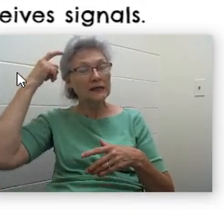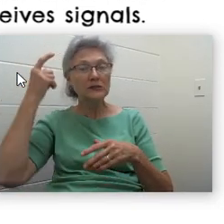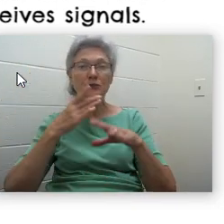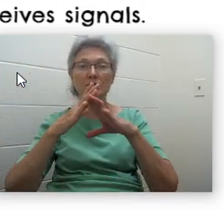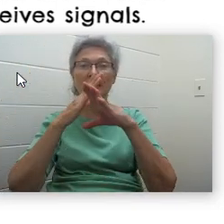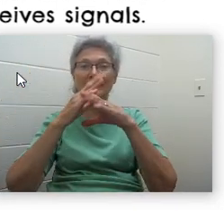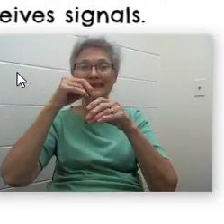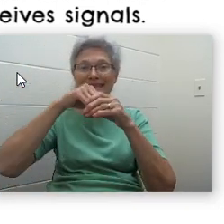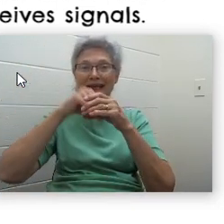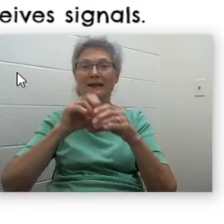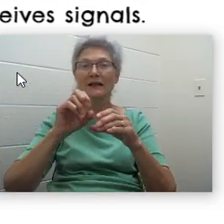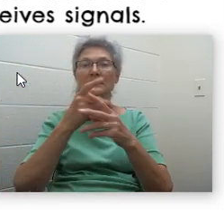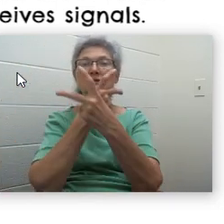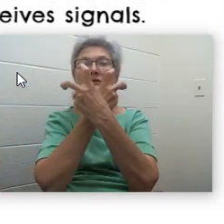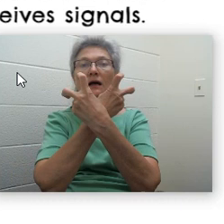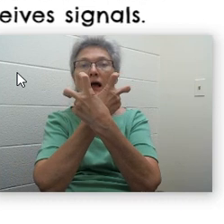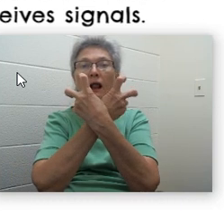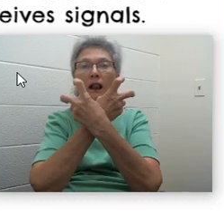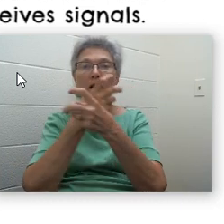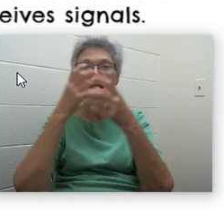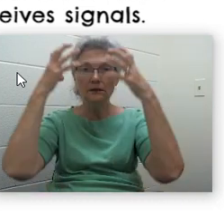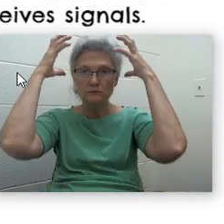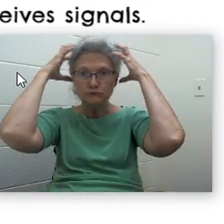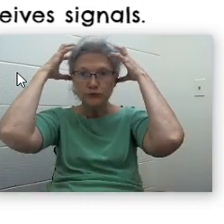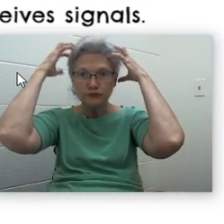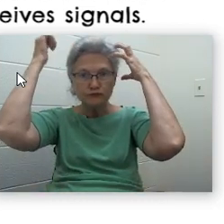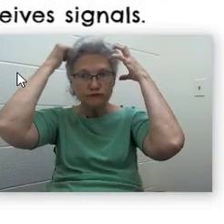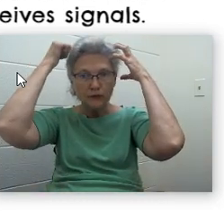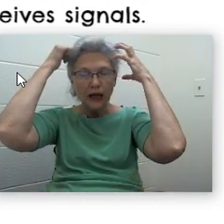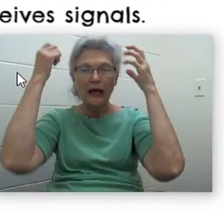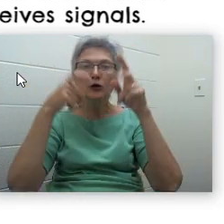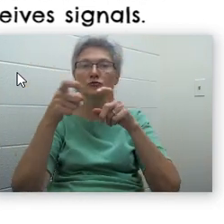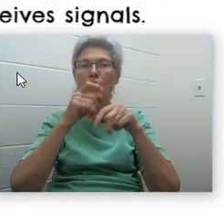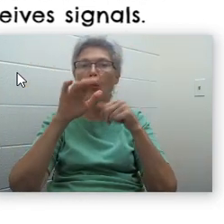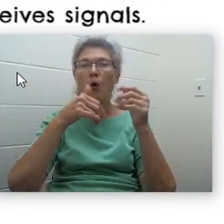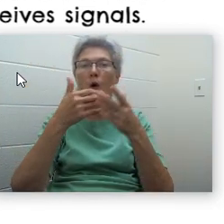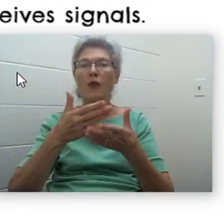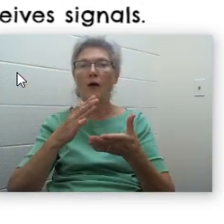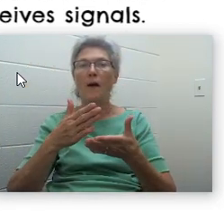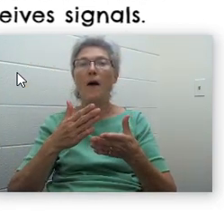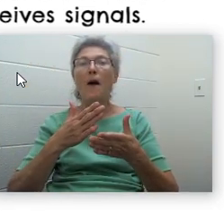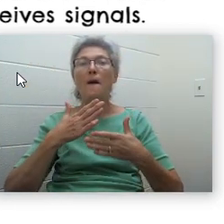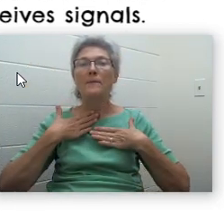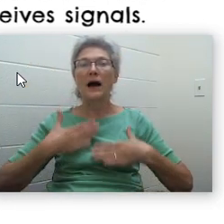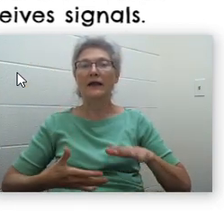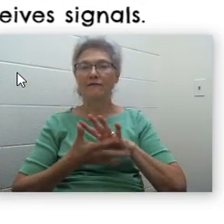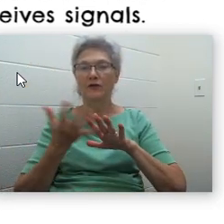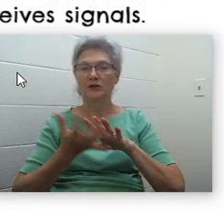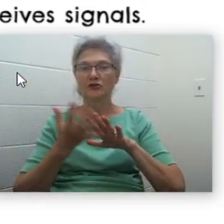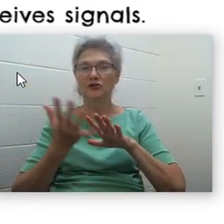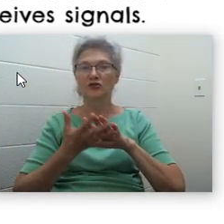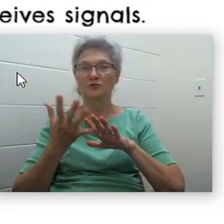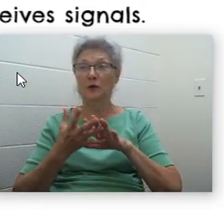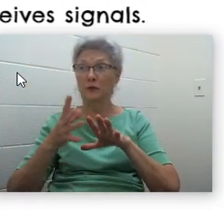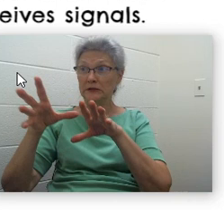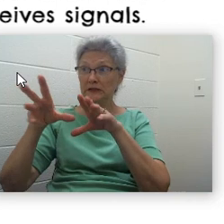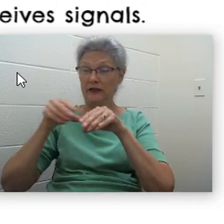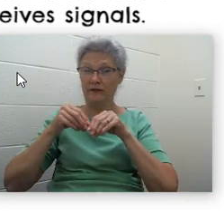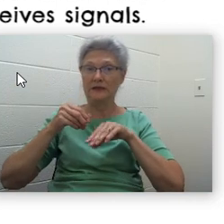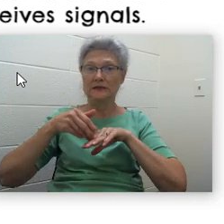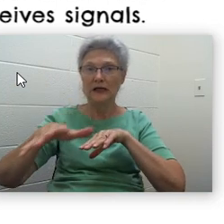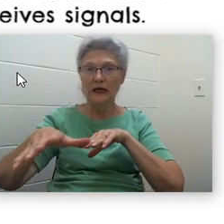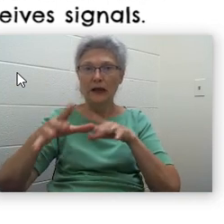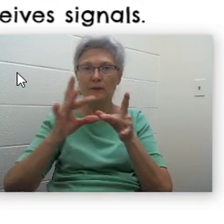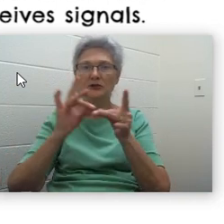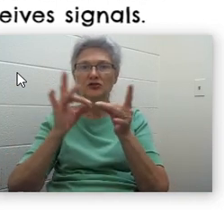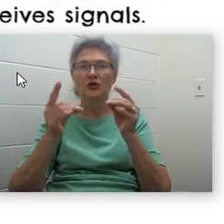protected inside the skull, and from there it controls all the body functions by receiving and sending messages